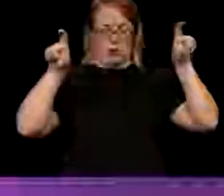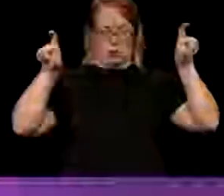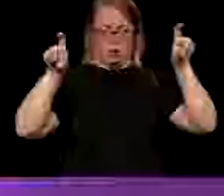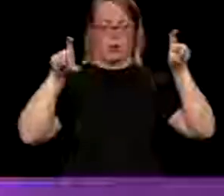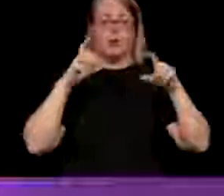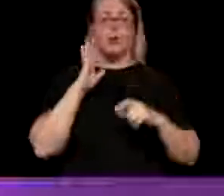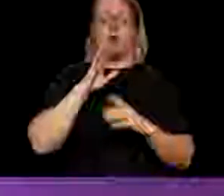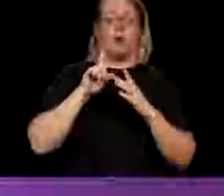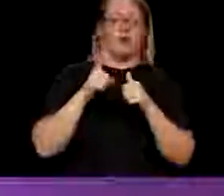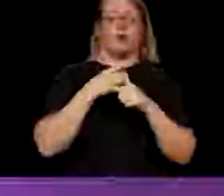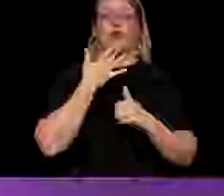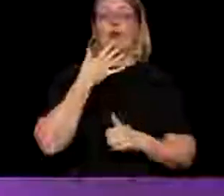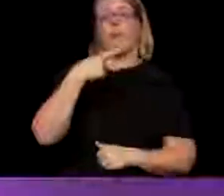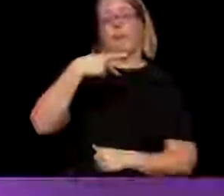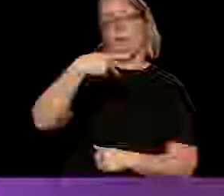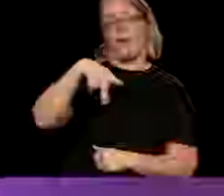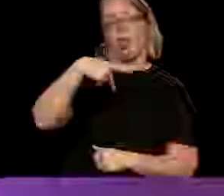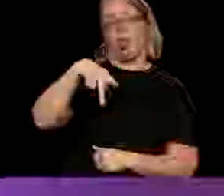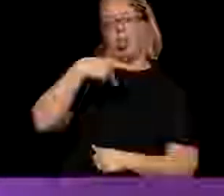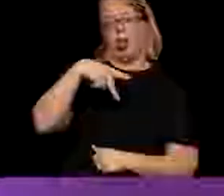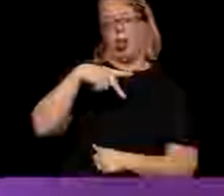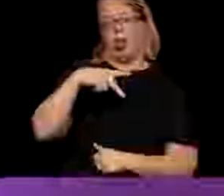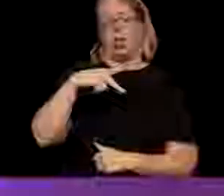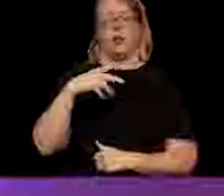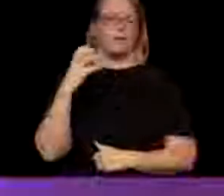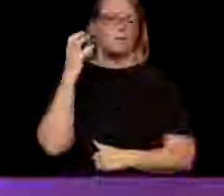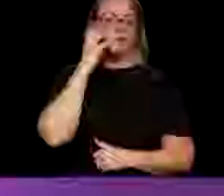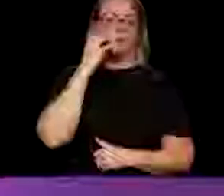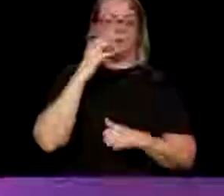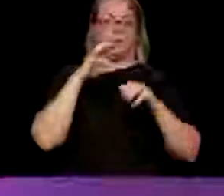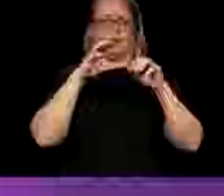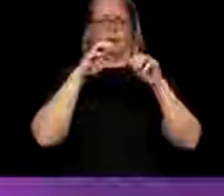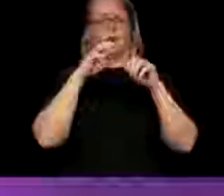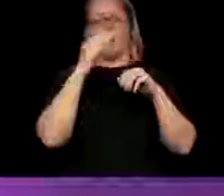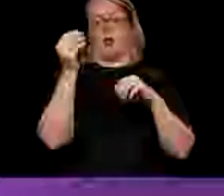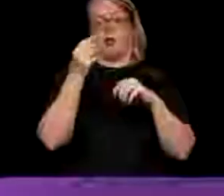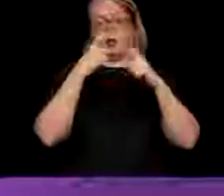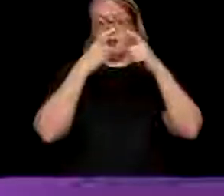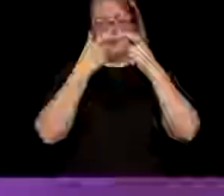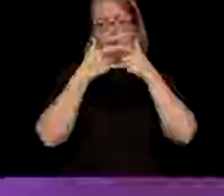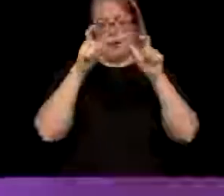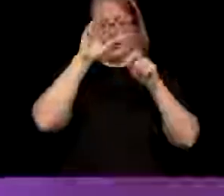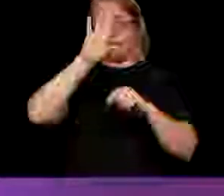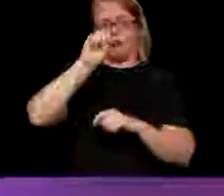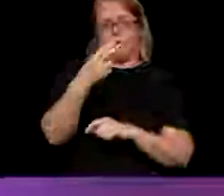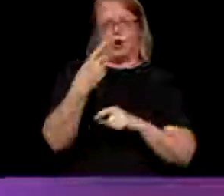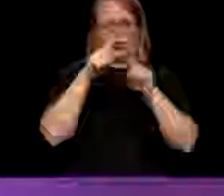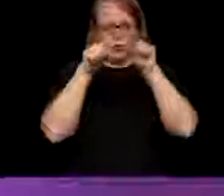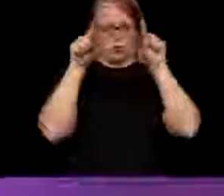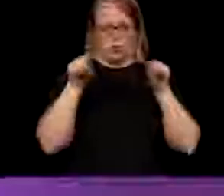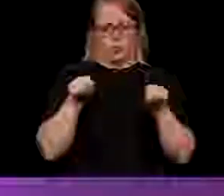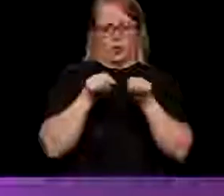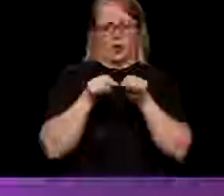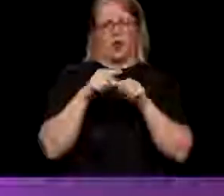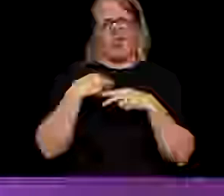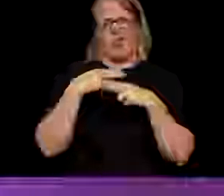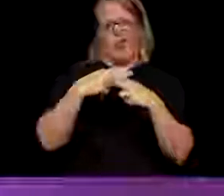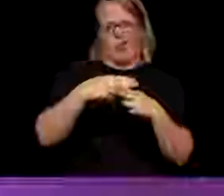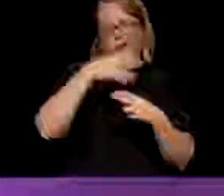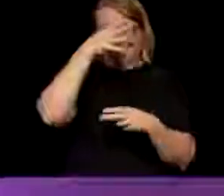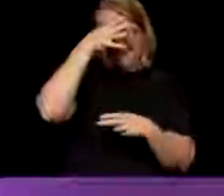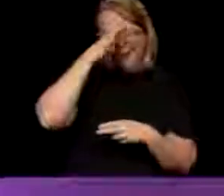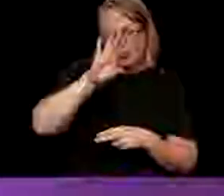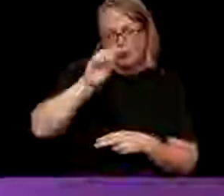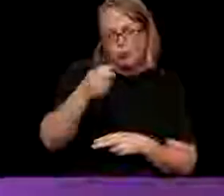the trees pop forward. So we're going to dip the daddy brush into a little bit of